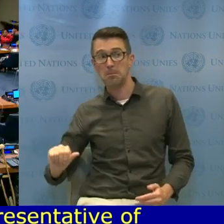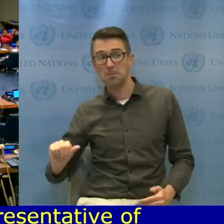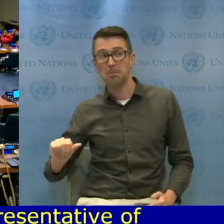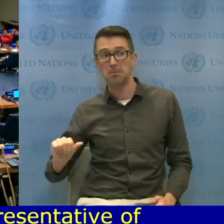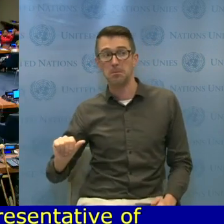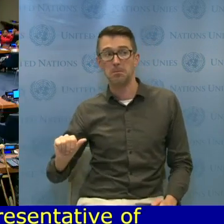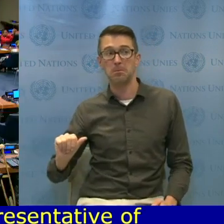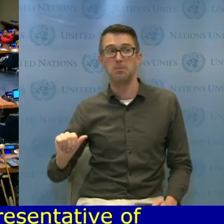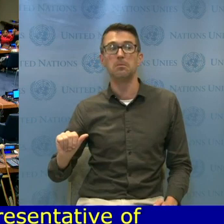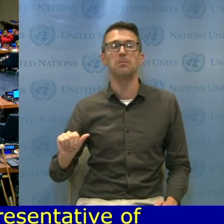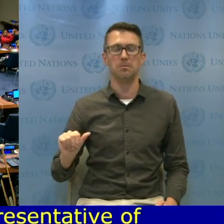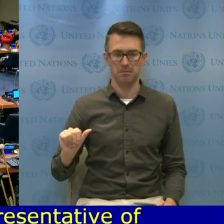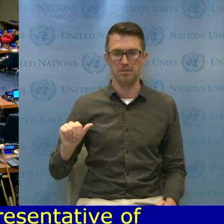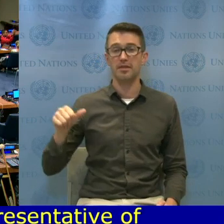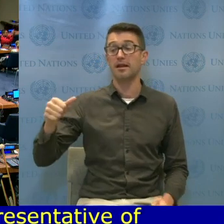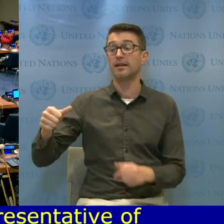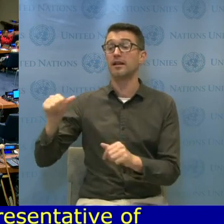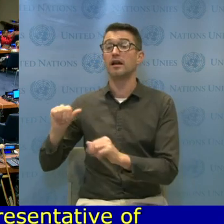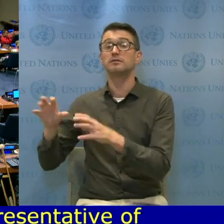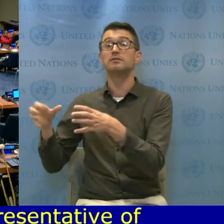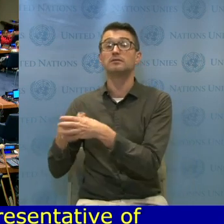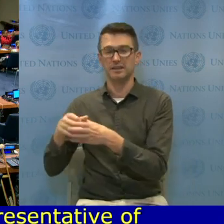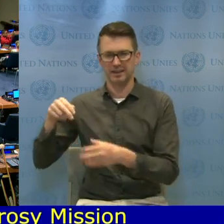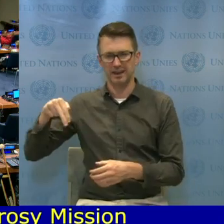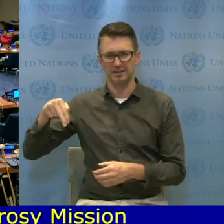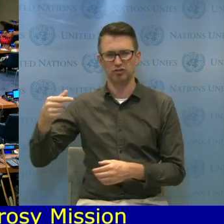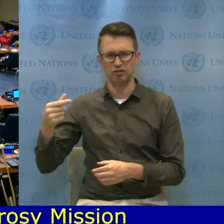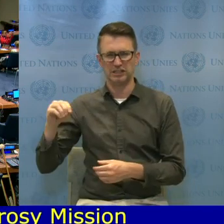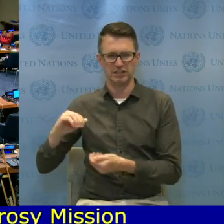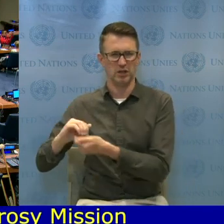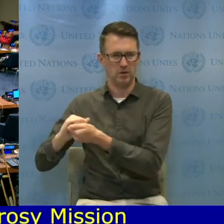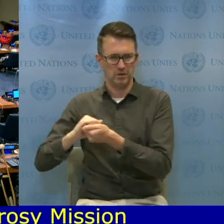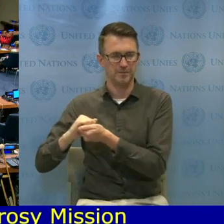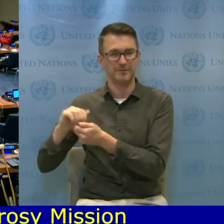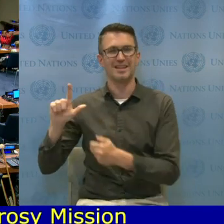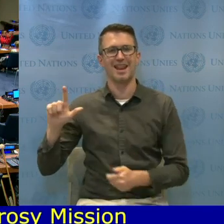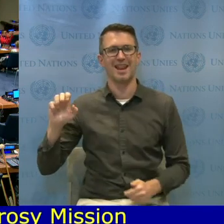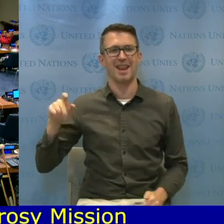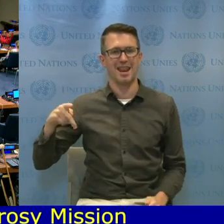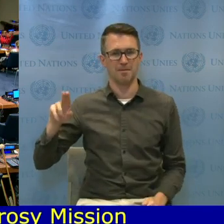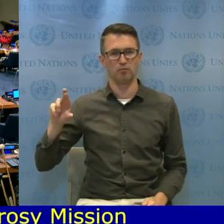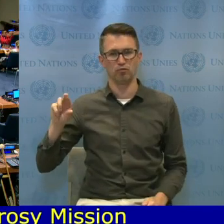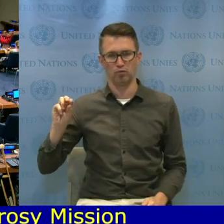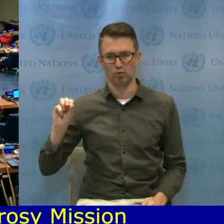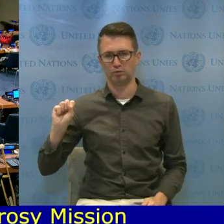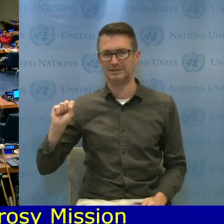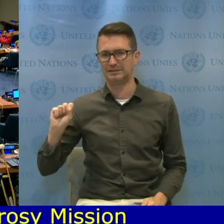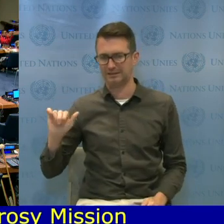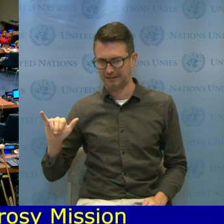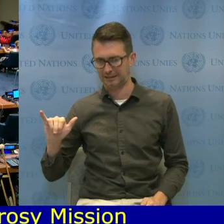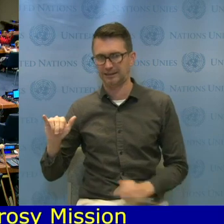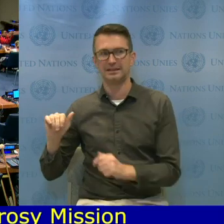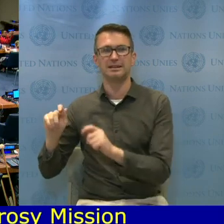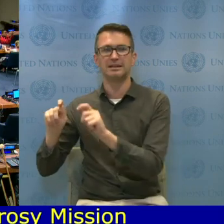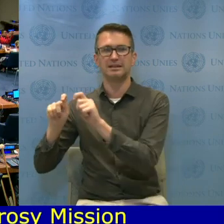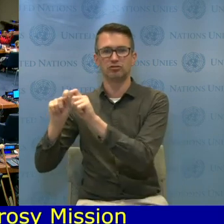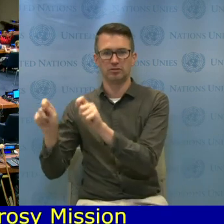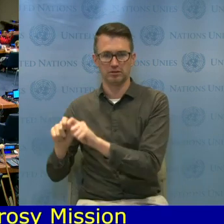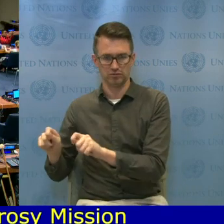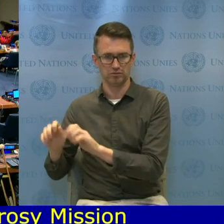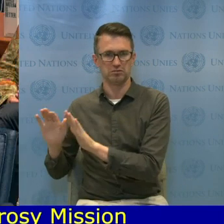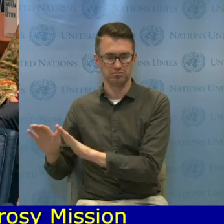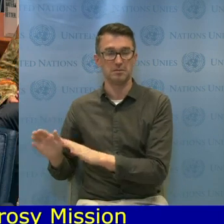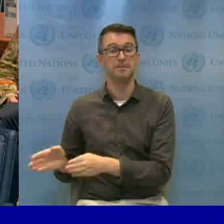Thank you, Madam Chair. Indonesia aligns its statement with the statement made by ASEAN, MIKTA, and Group of Friends of Older